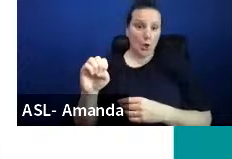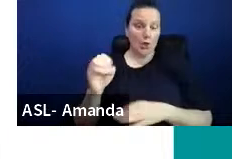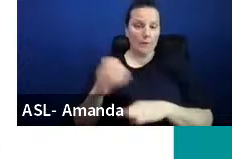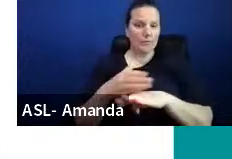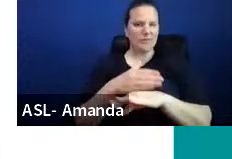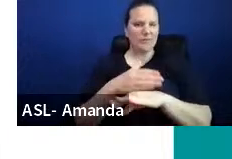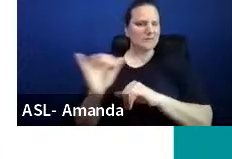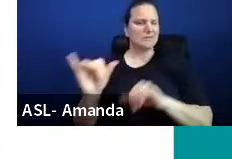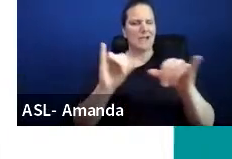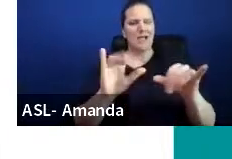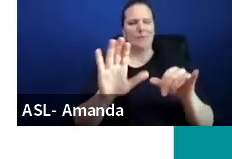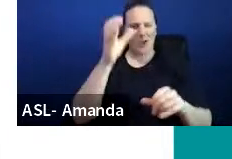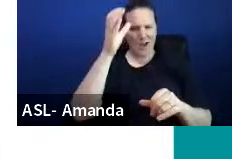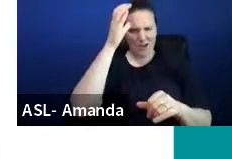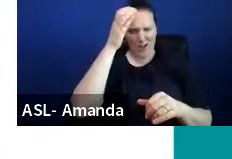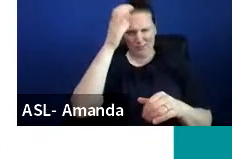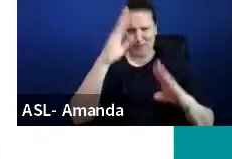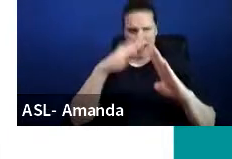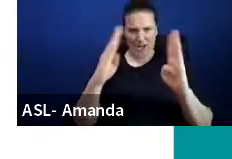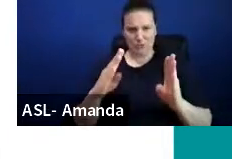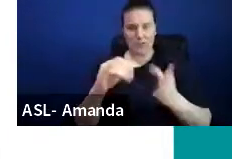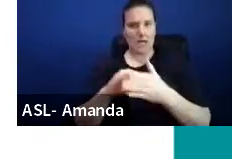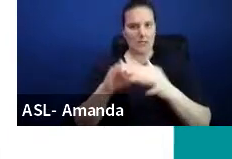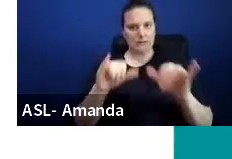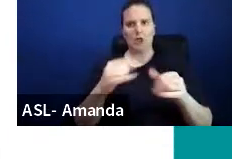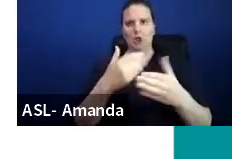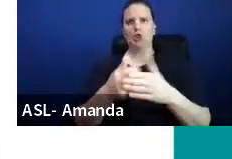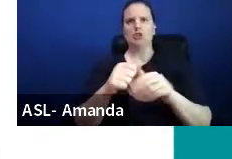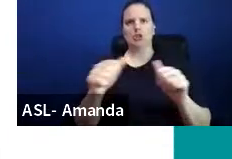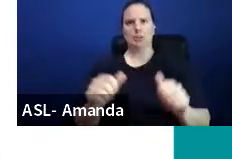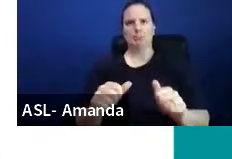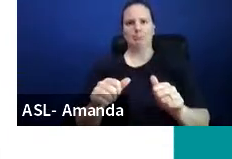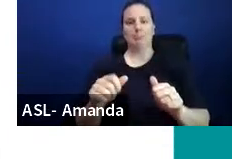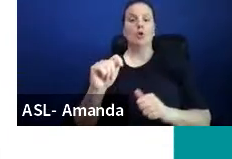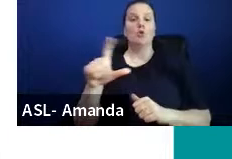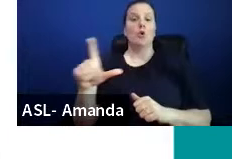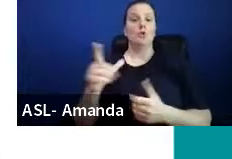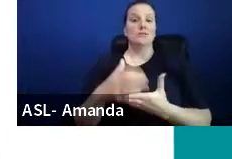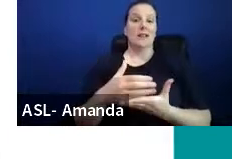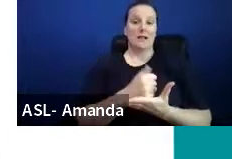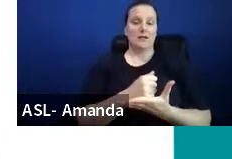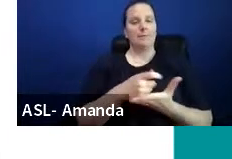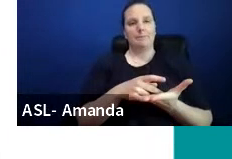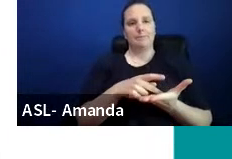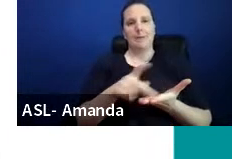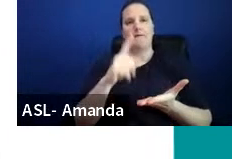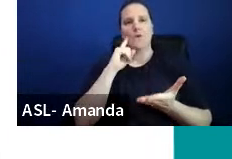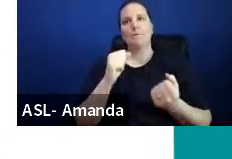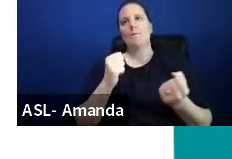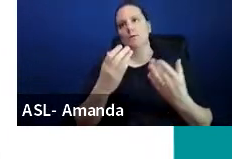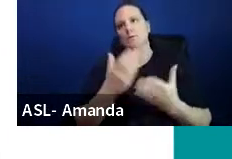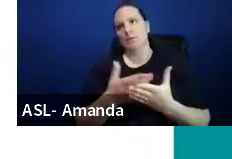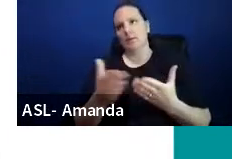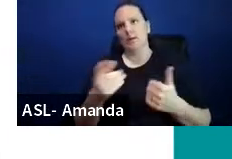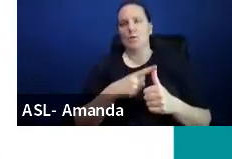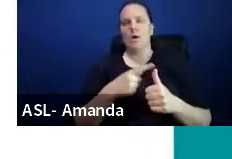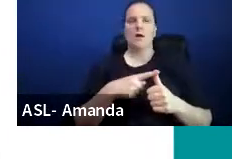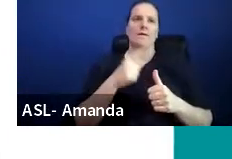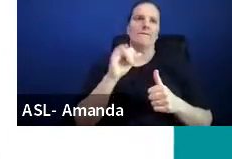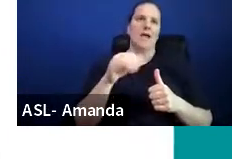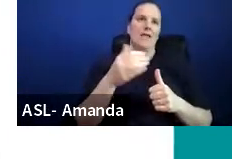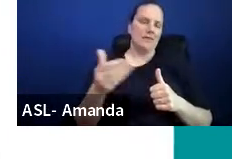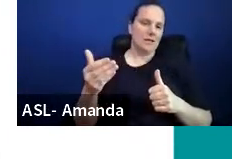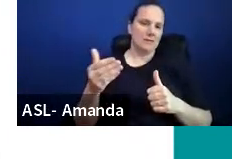house, stays in good shape. So when tolls are collected, they go to pay for multiple things. So one of those things